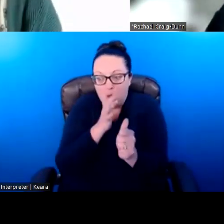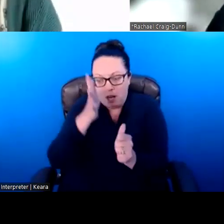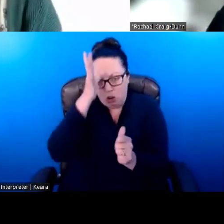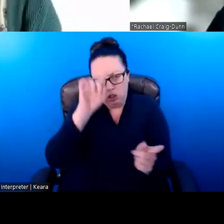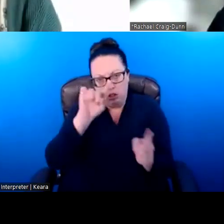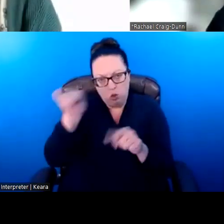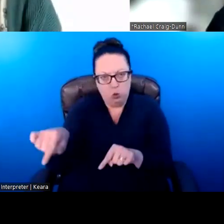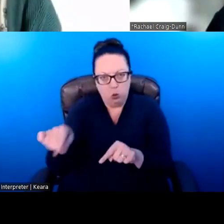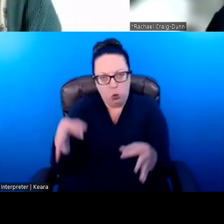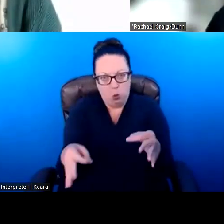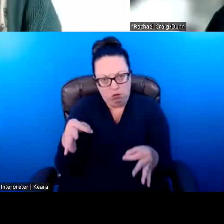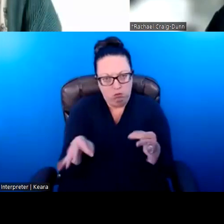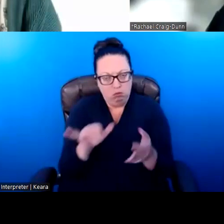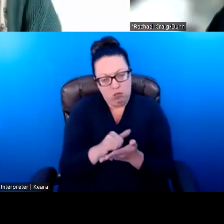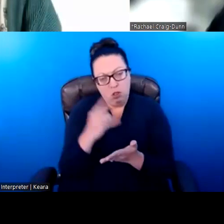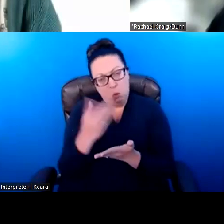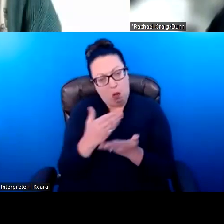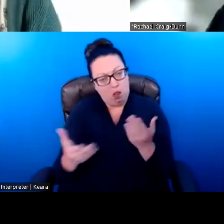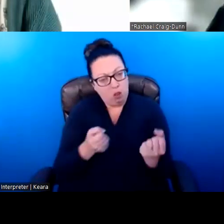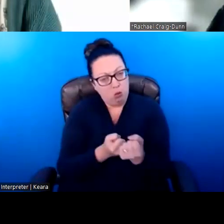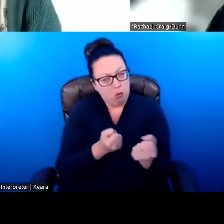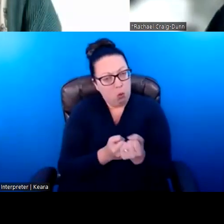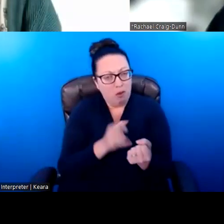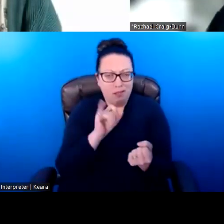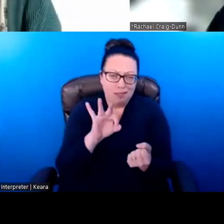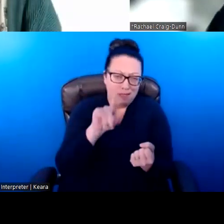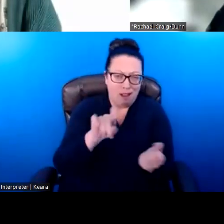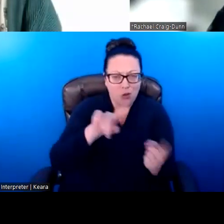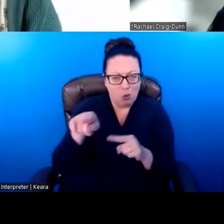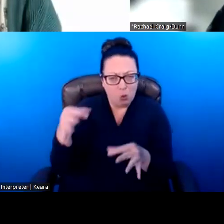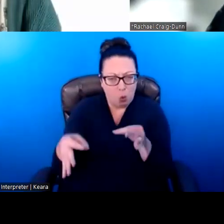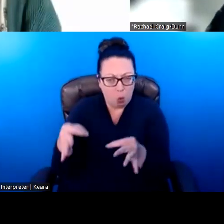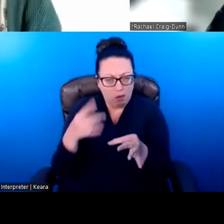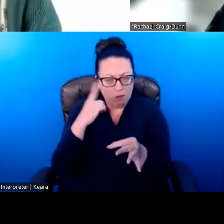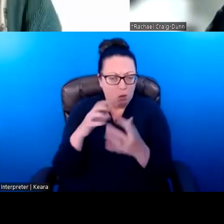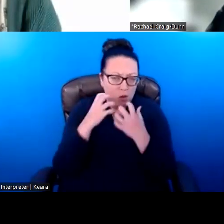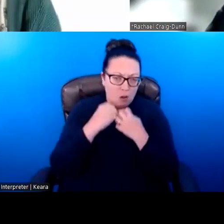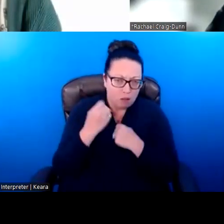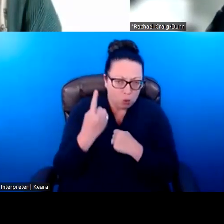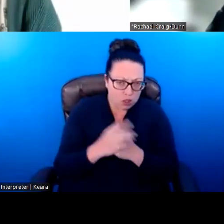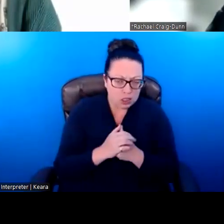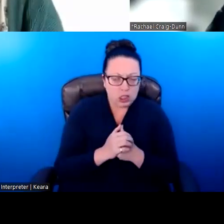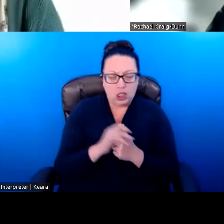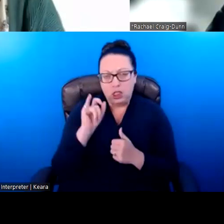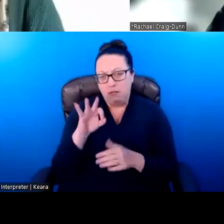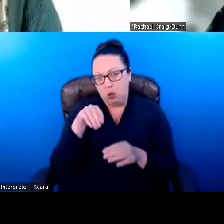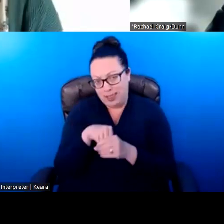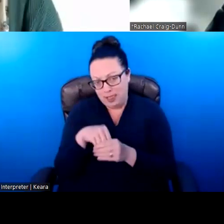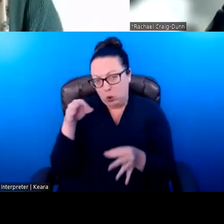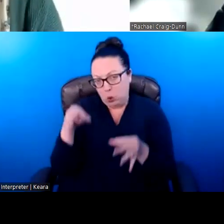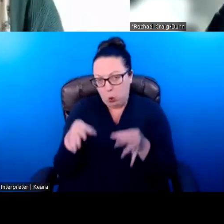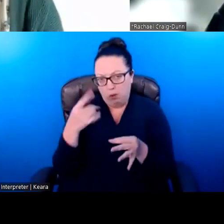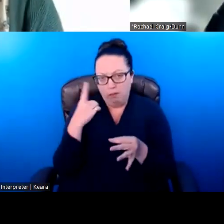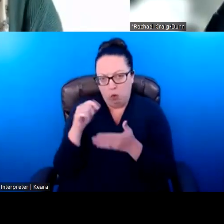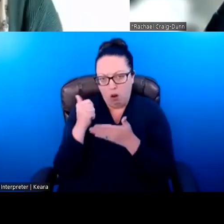things we do to support them if they have to take that court route with their loved ones. We're there in the courtroom to help them through